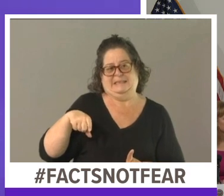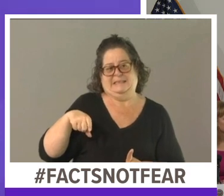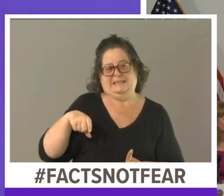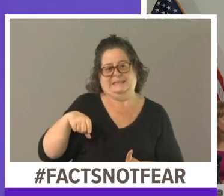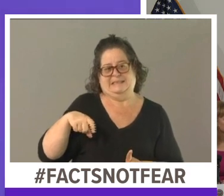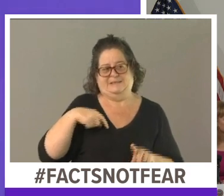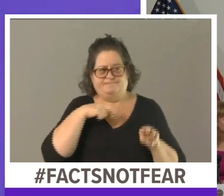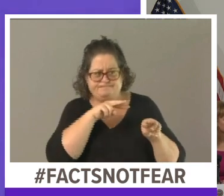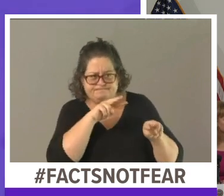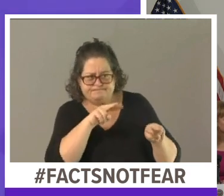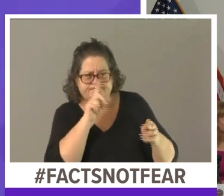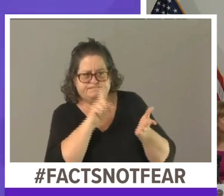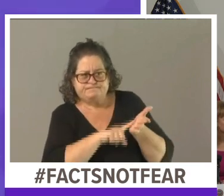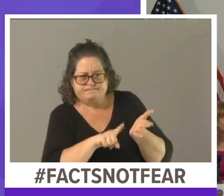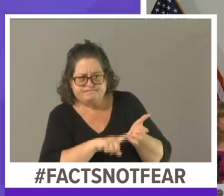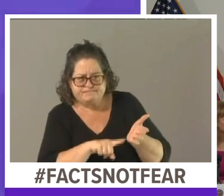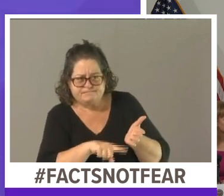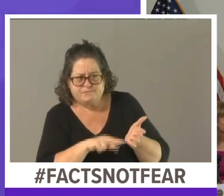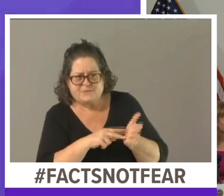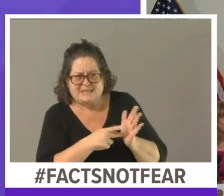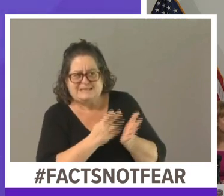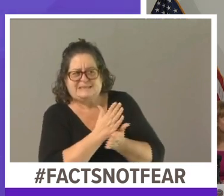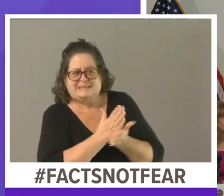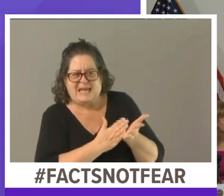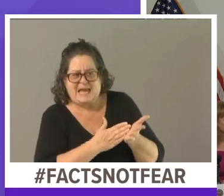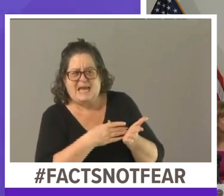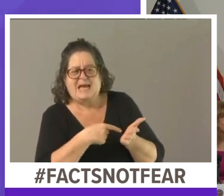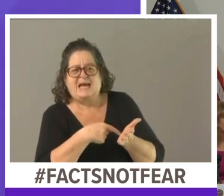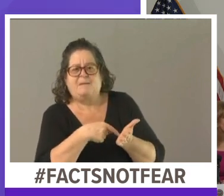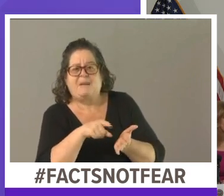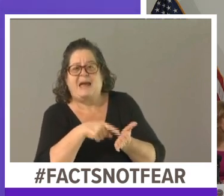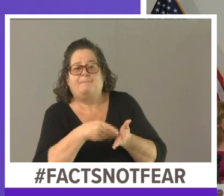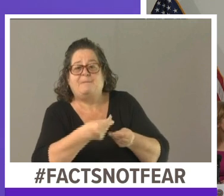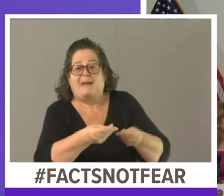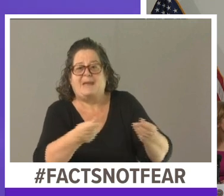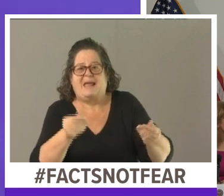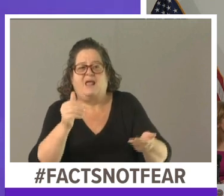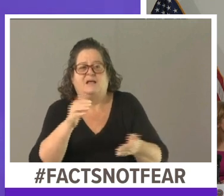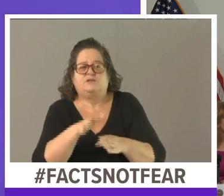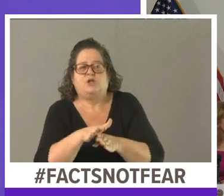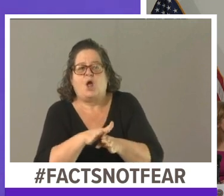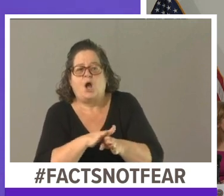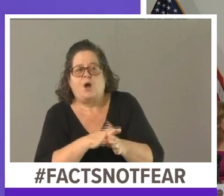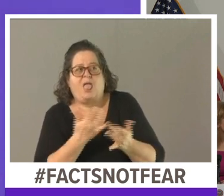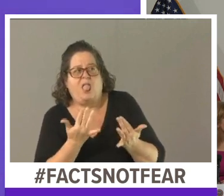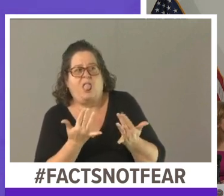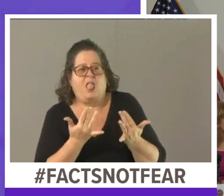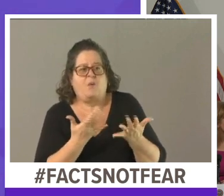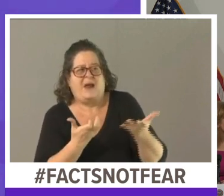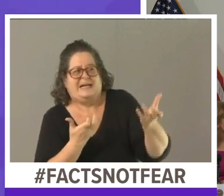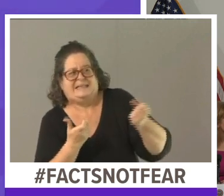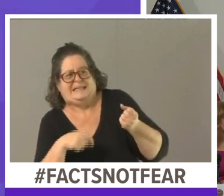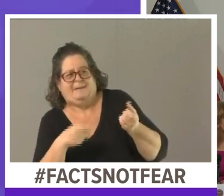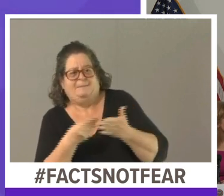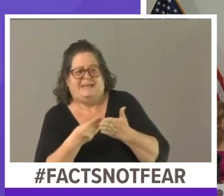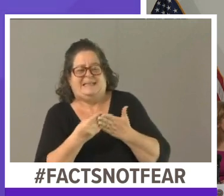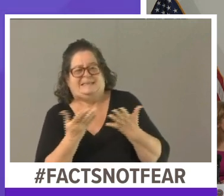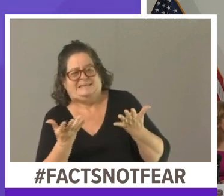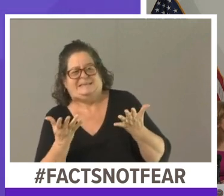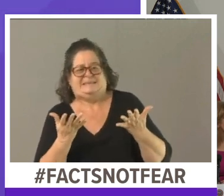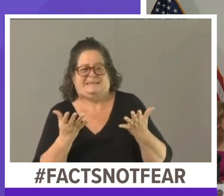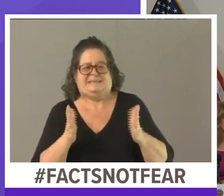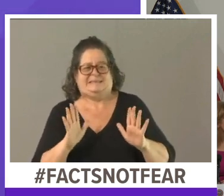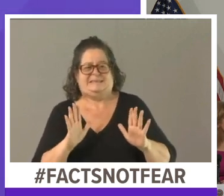interruption in some of your payments. We think we have our hands around that now, and there will be more